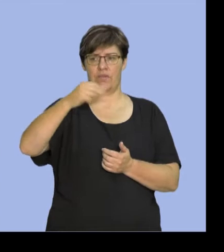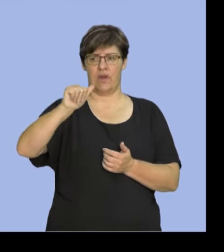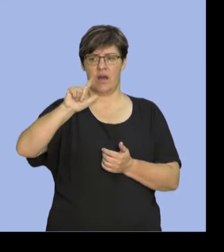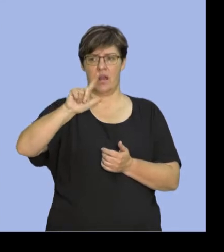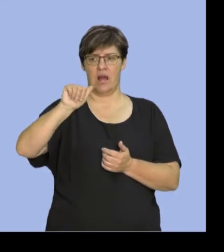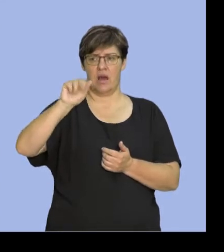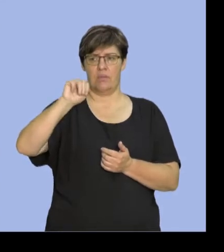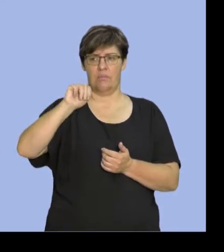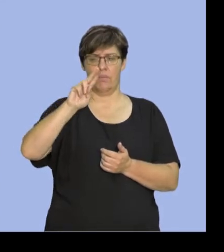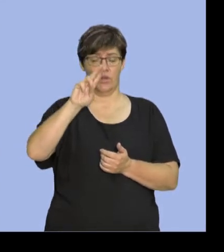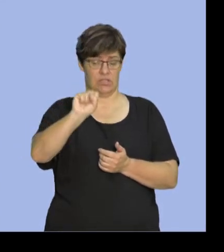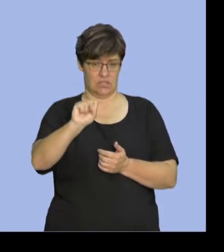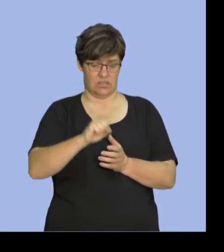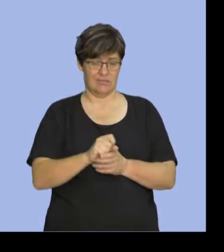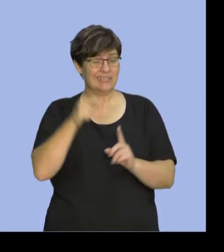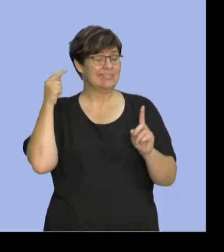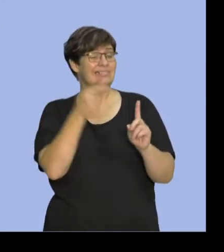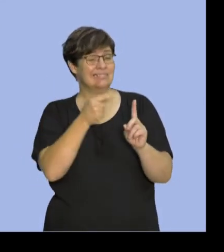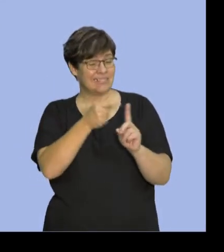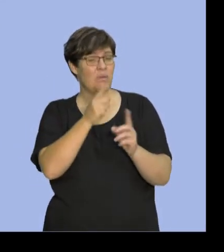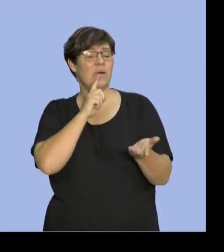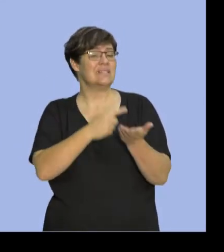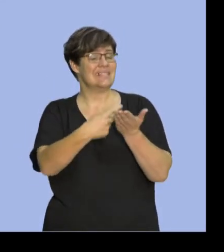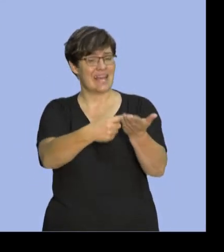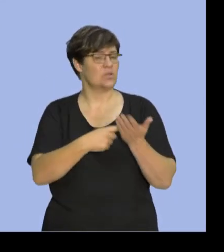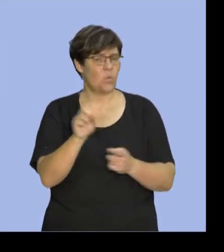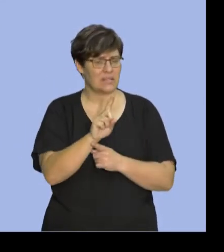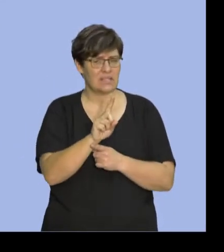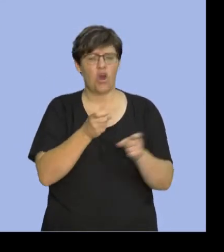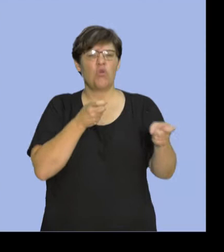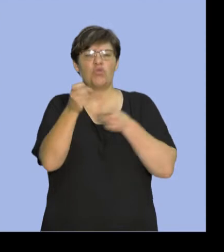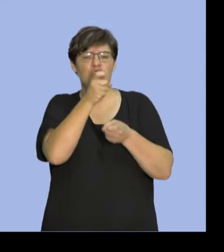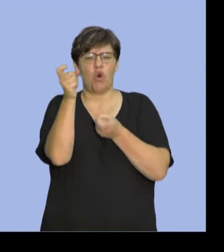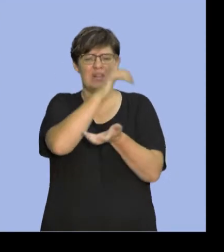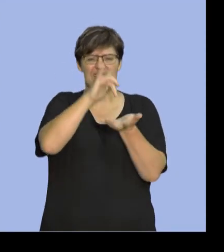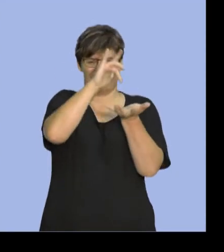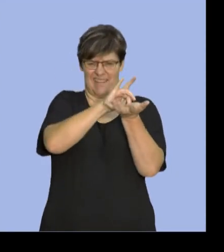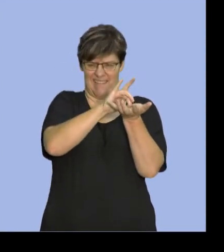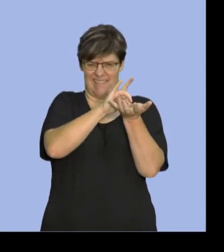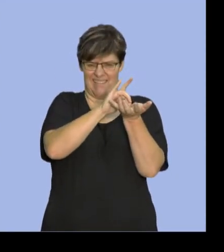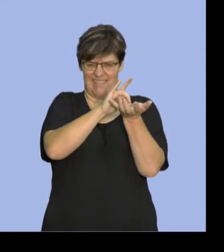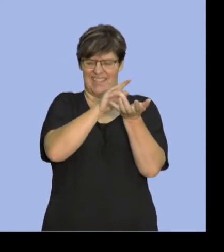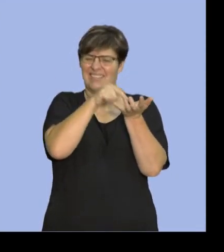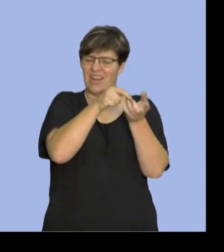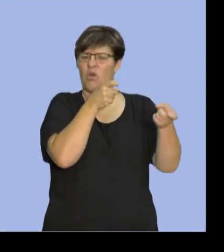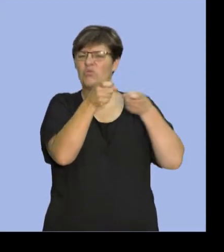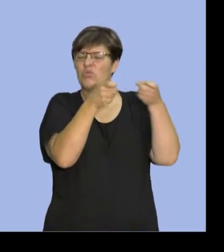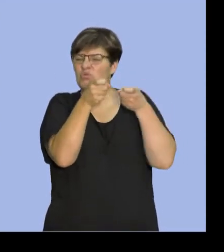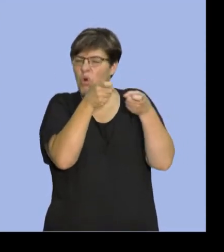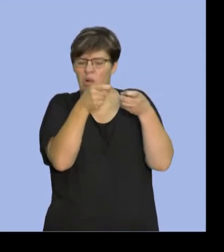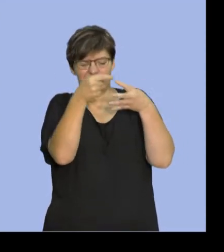again, remember that we discussed the hypothalamus as a control center in the brain, controlling various